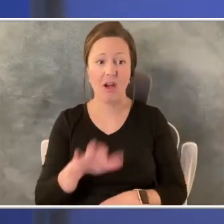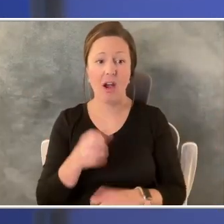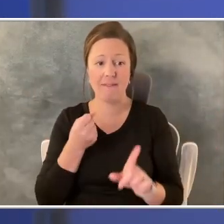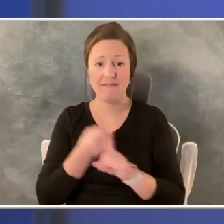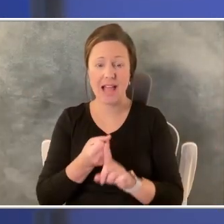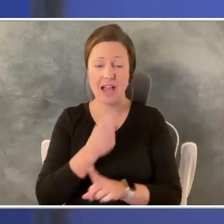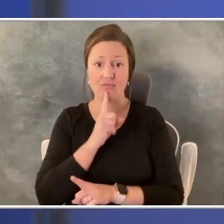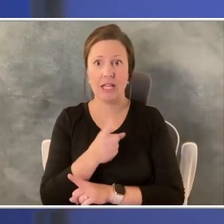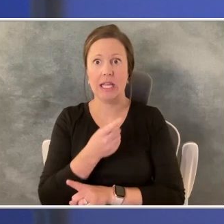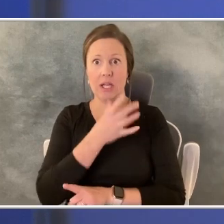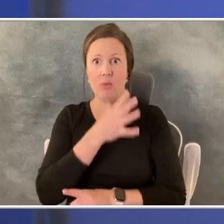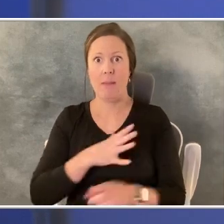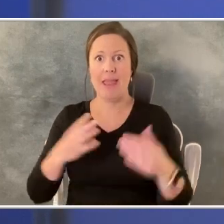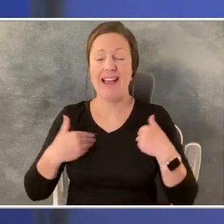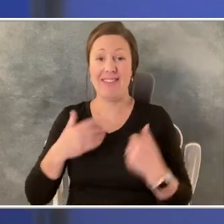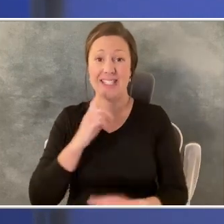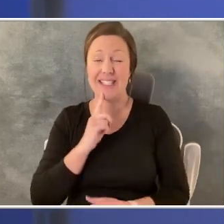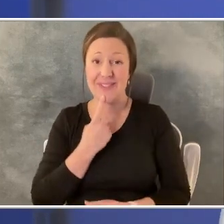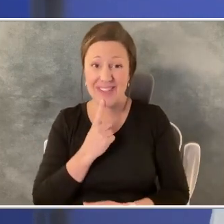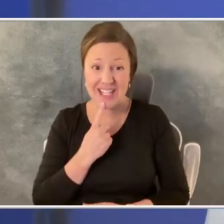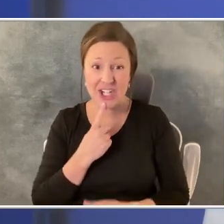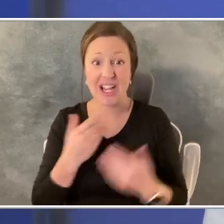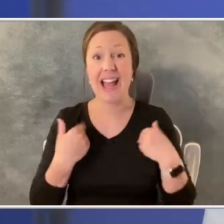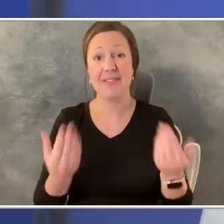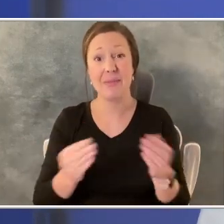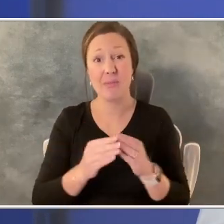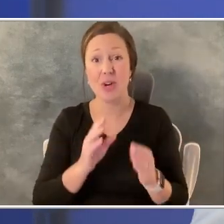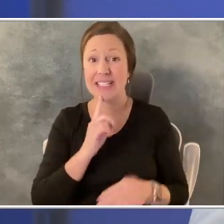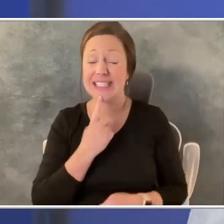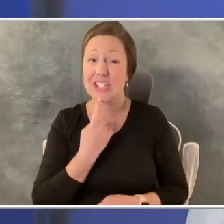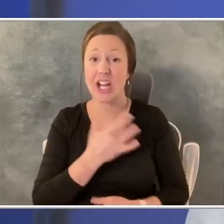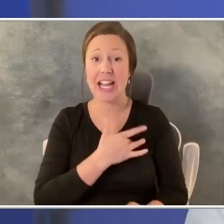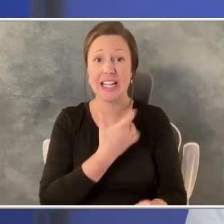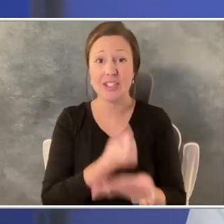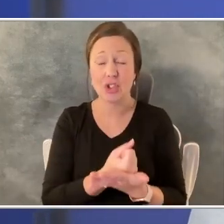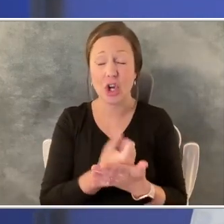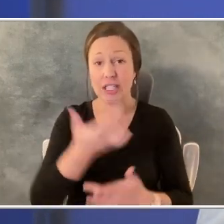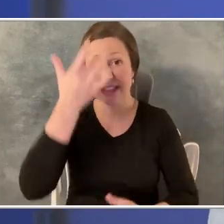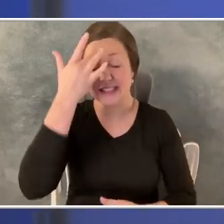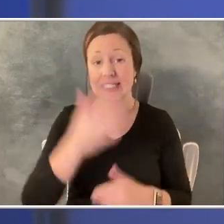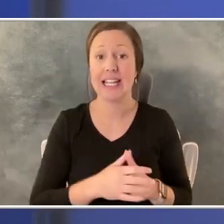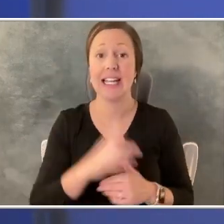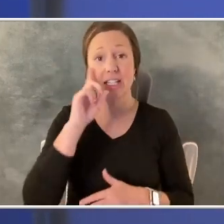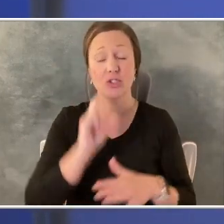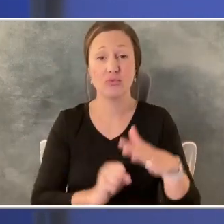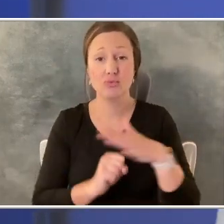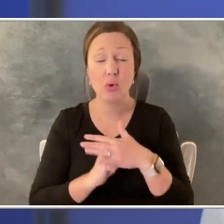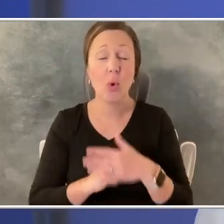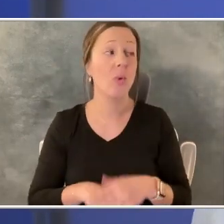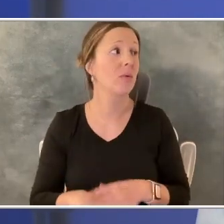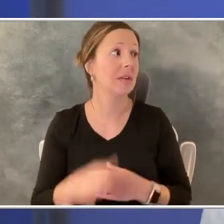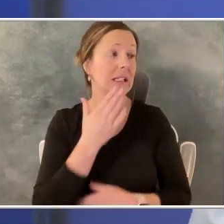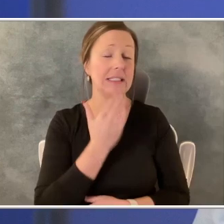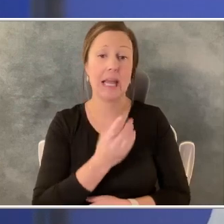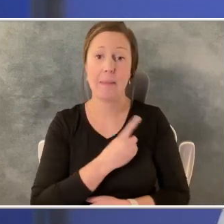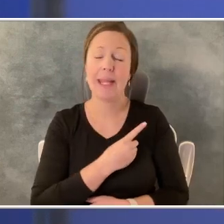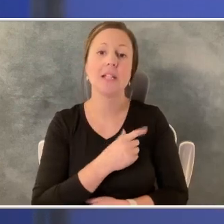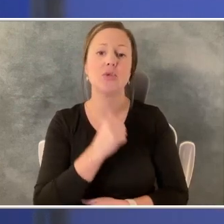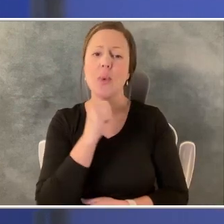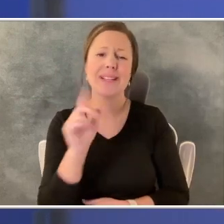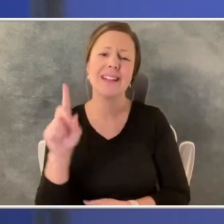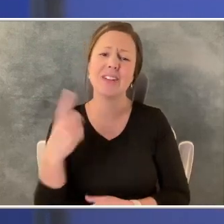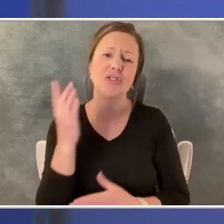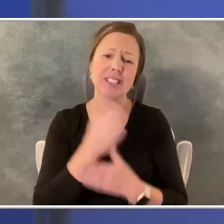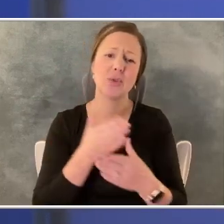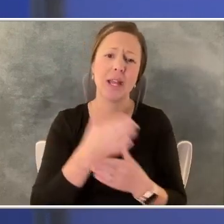severe hot flashes have more serious cardiovascular disease, higher risk of stroke, more incidence of diabetes. So it's not just annoying. They're incredibly annoying